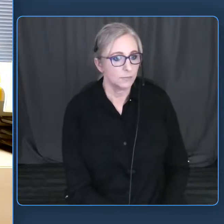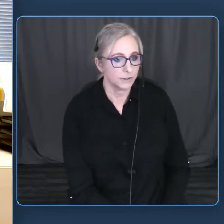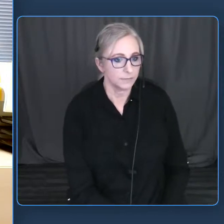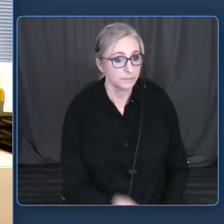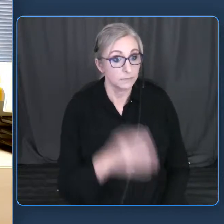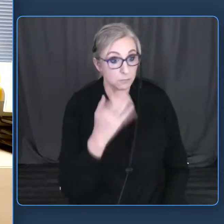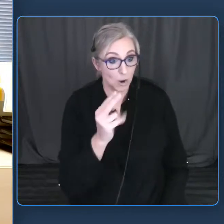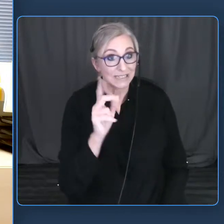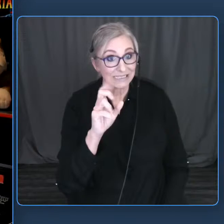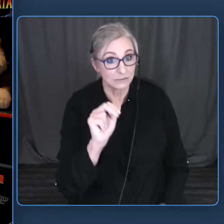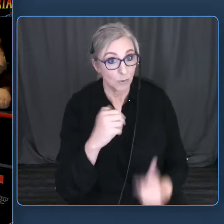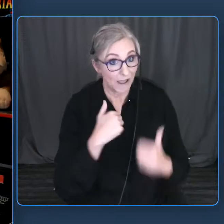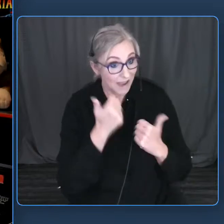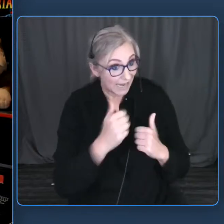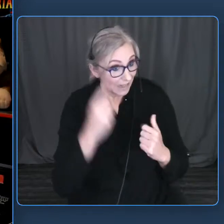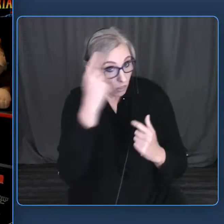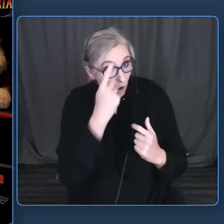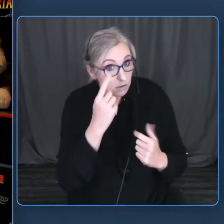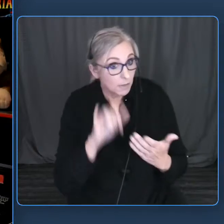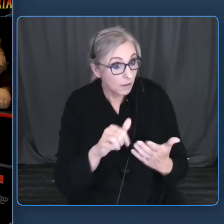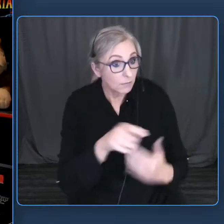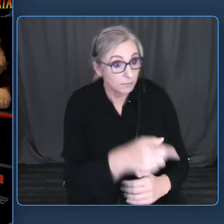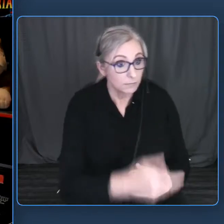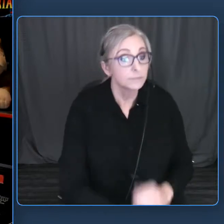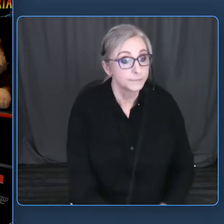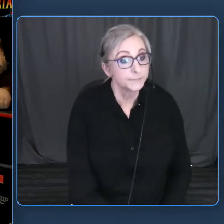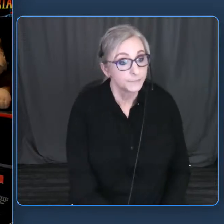Yeah, go ahead, Brendan.